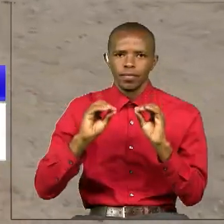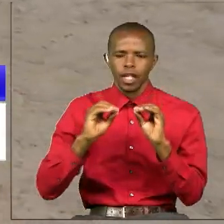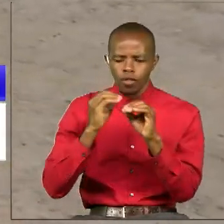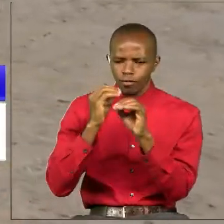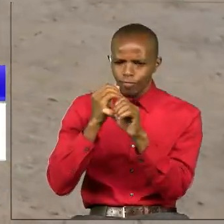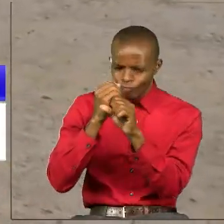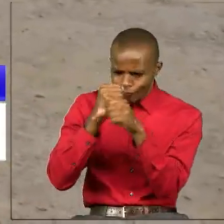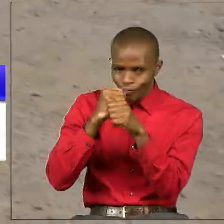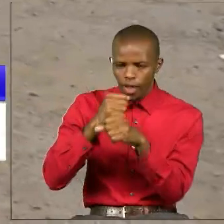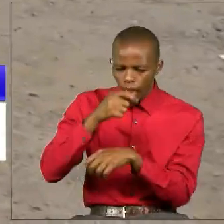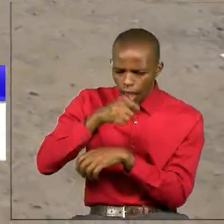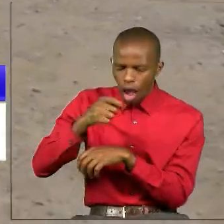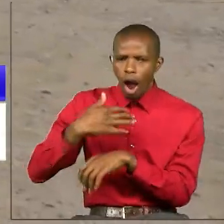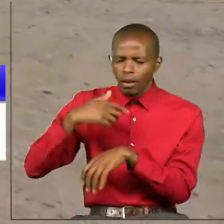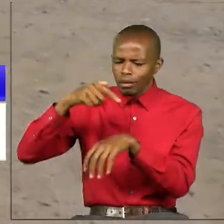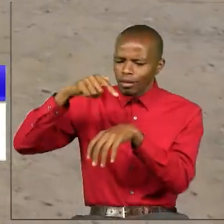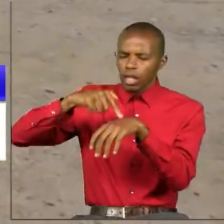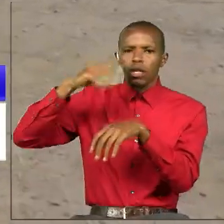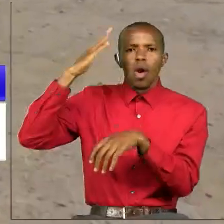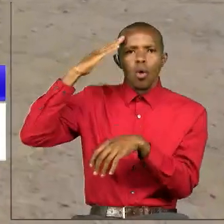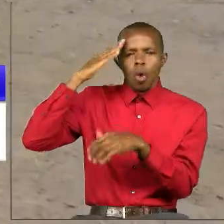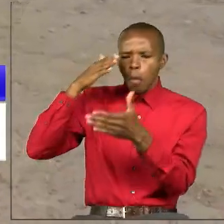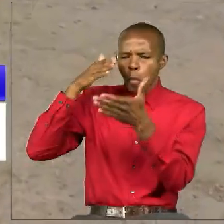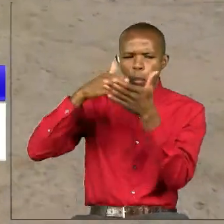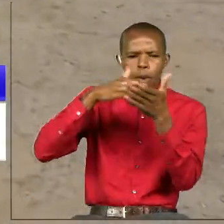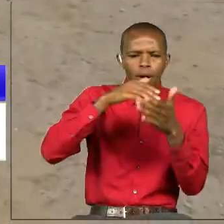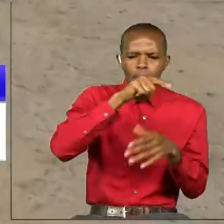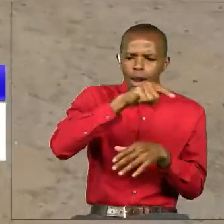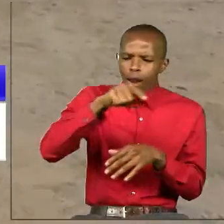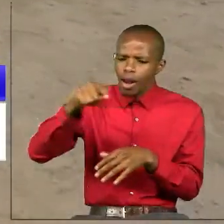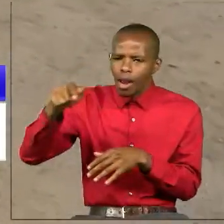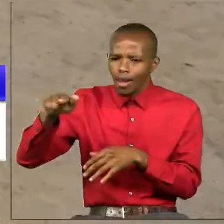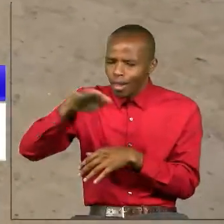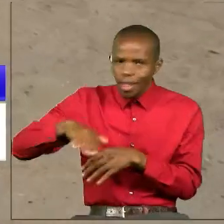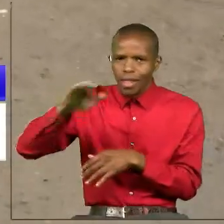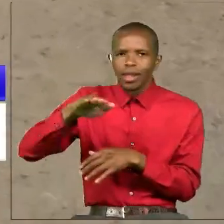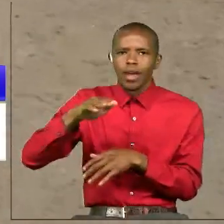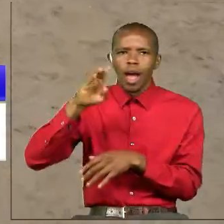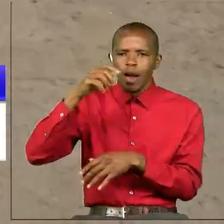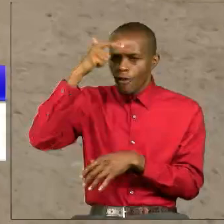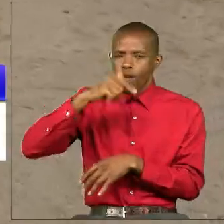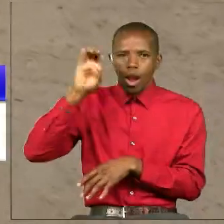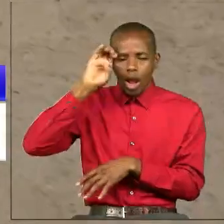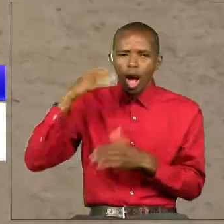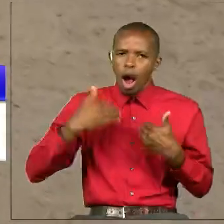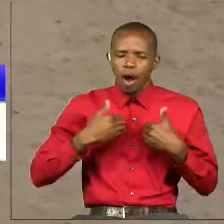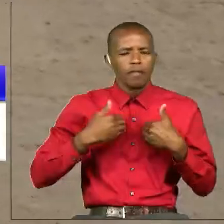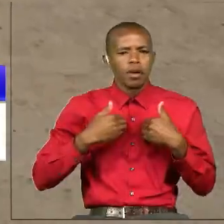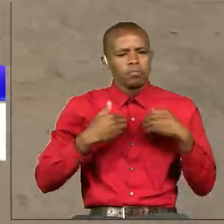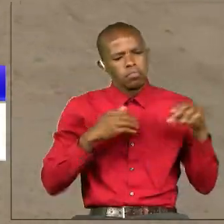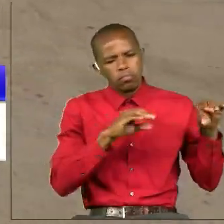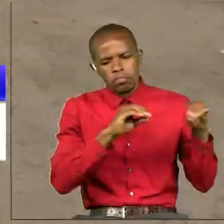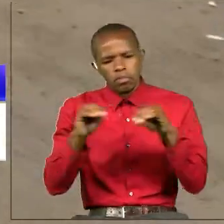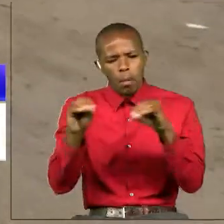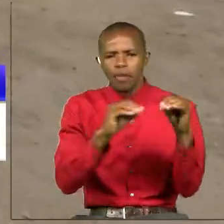modified white cane fitted with a sensor that detects obstacles around a visually impaired person will help ease their mobility